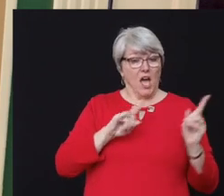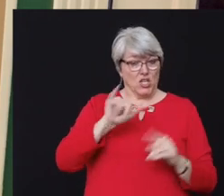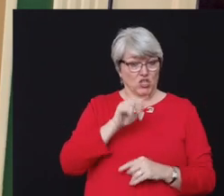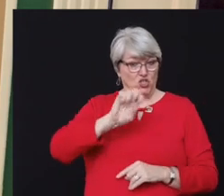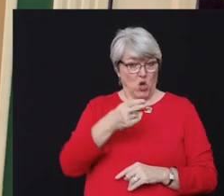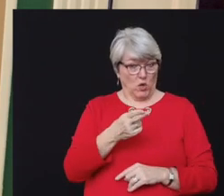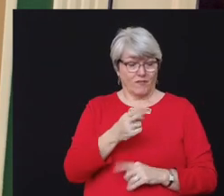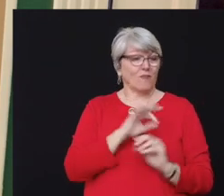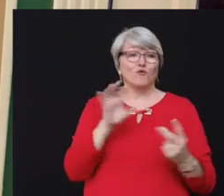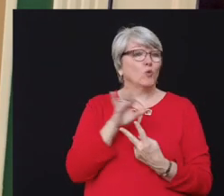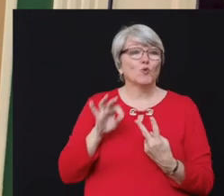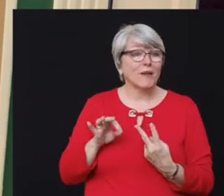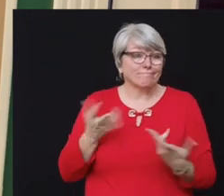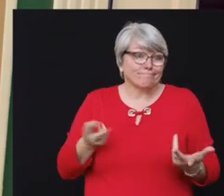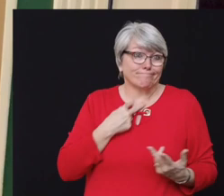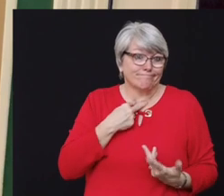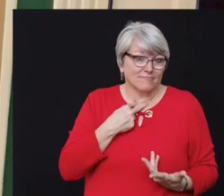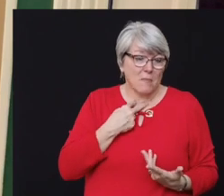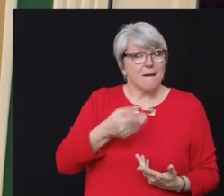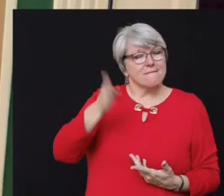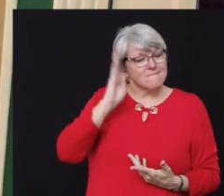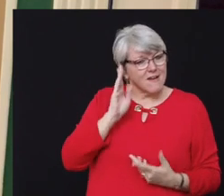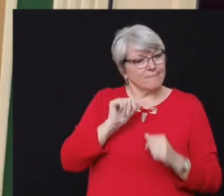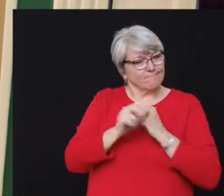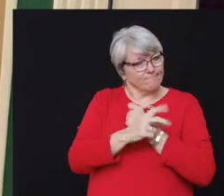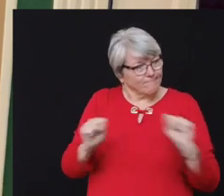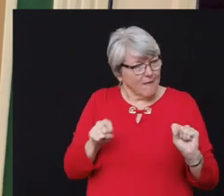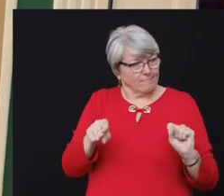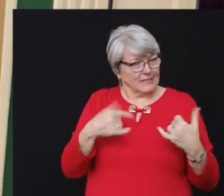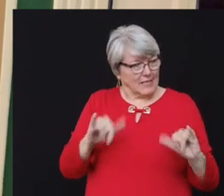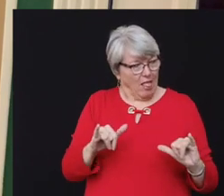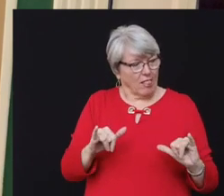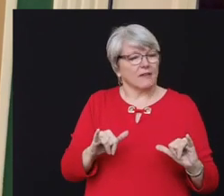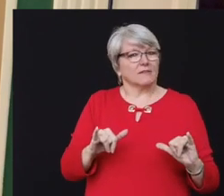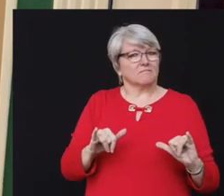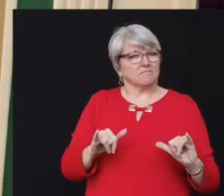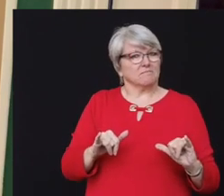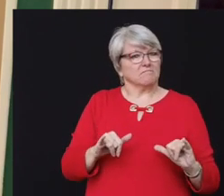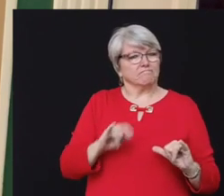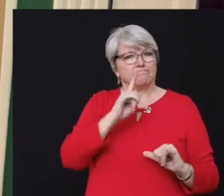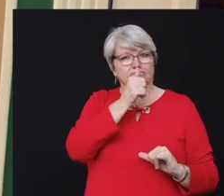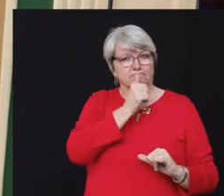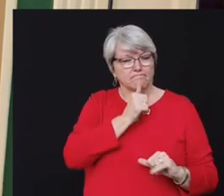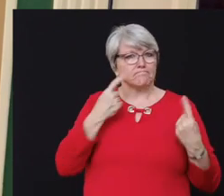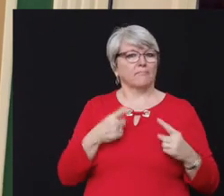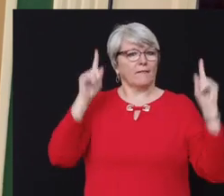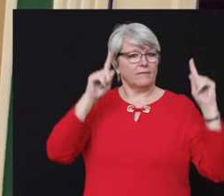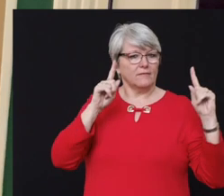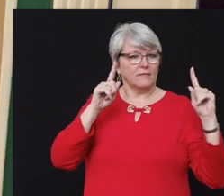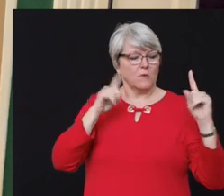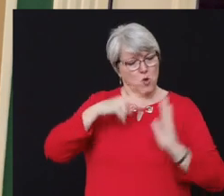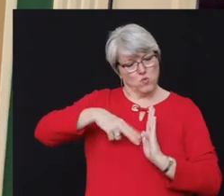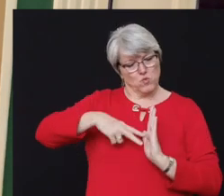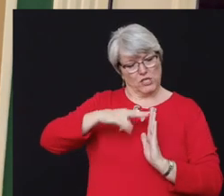didn't get much of a choice. But God kept him safe, and Jonah did make it through. In